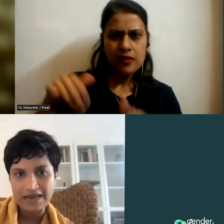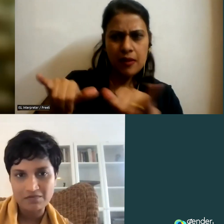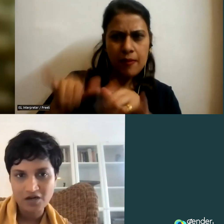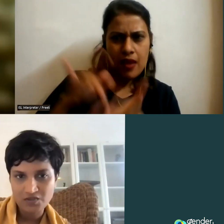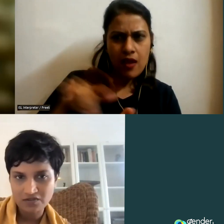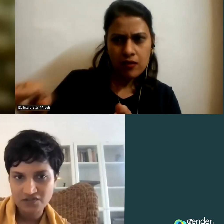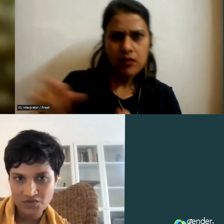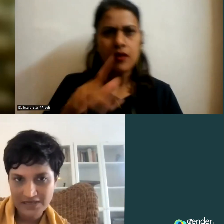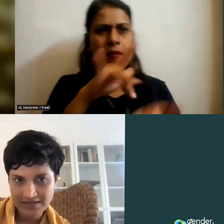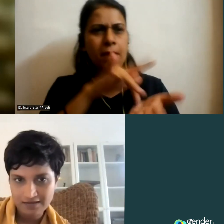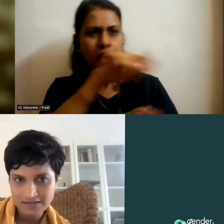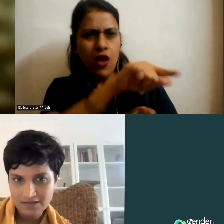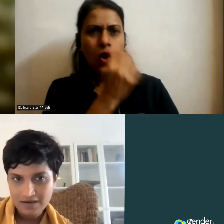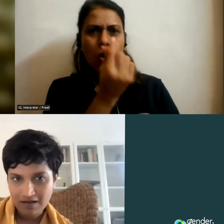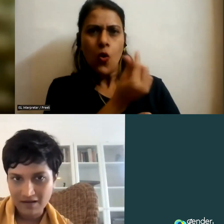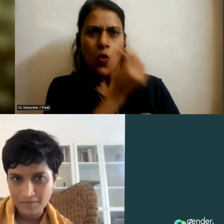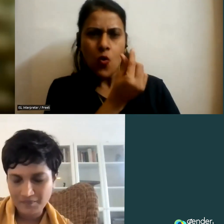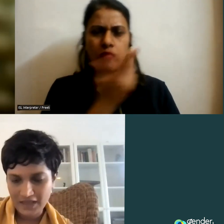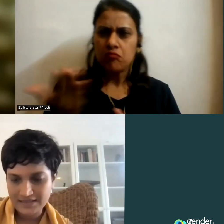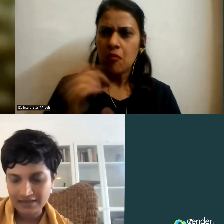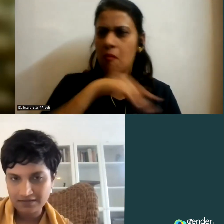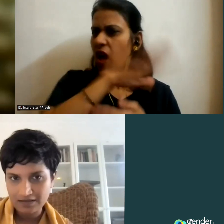leftover landmark was sort of used as that